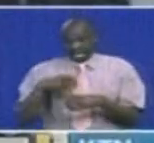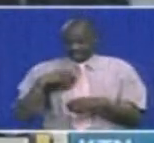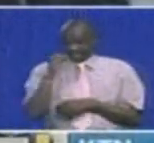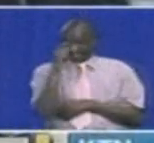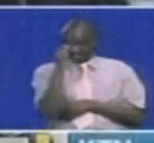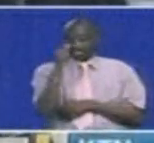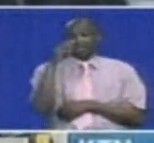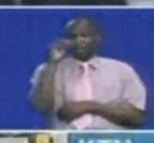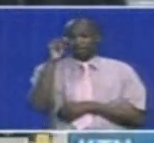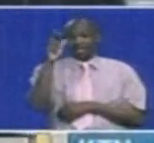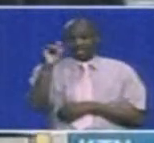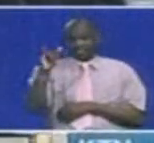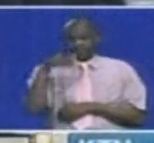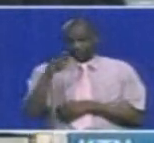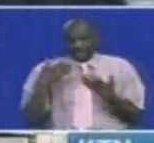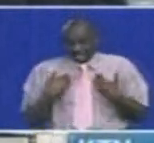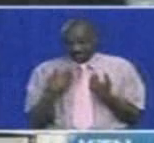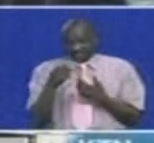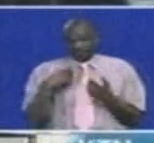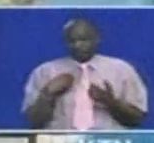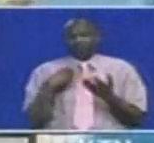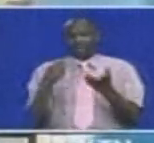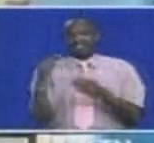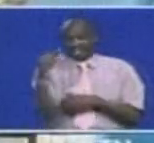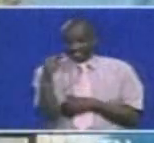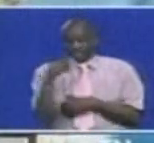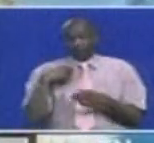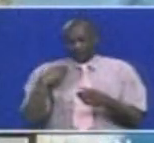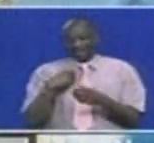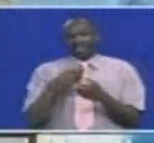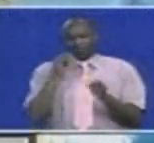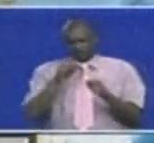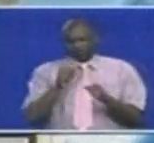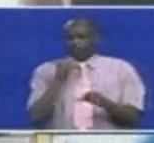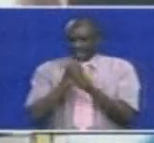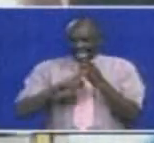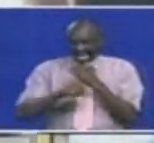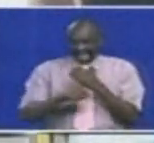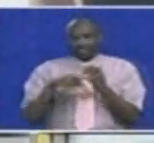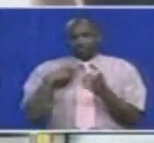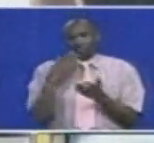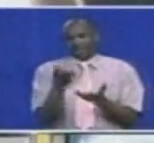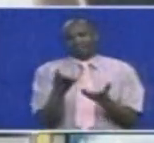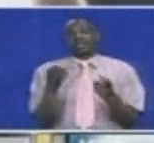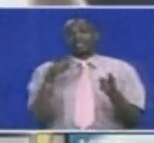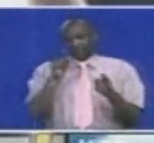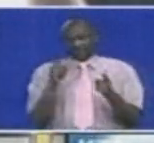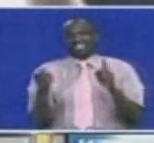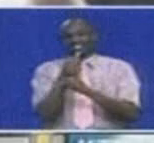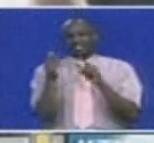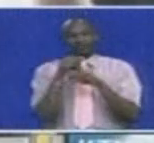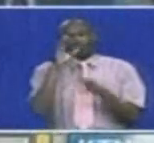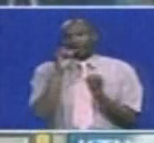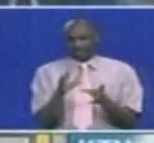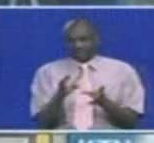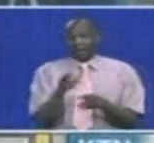to start well against Senior Chief Ogle from Garissa, who will be desperate to shed the tag of perennial underachievers. In boys